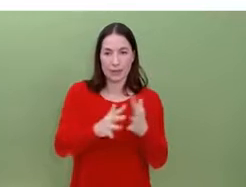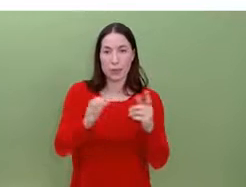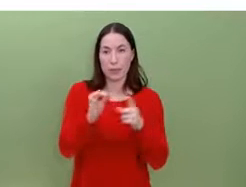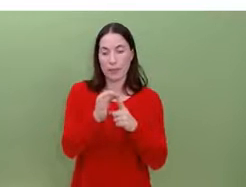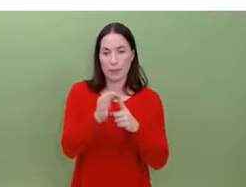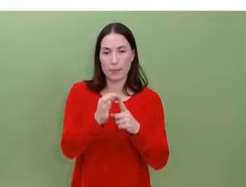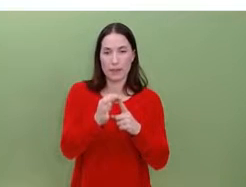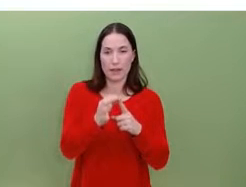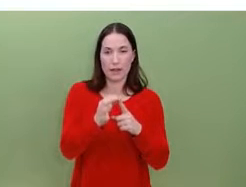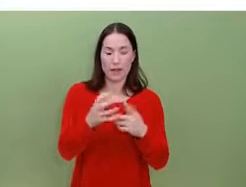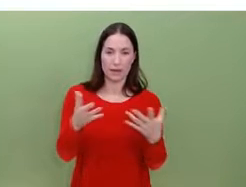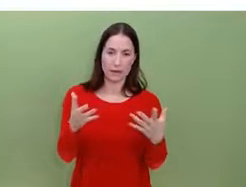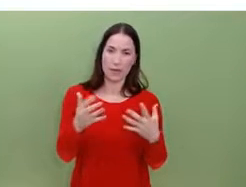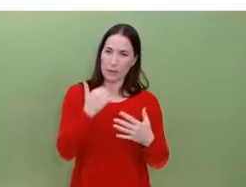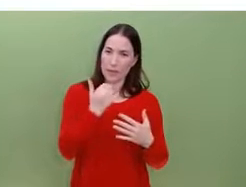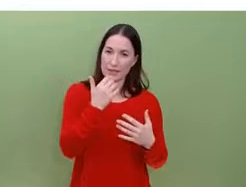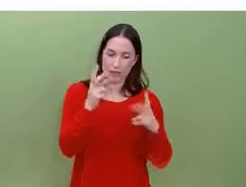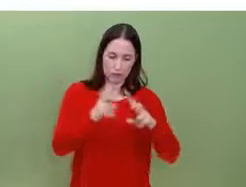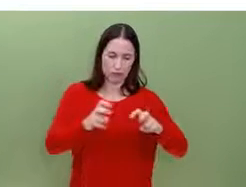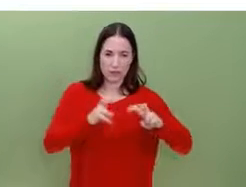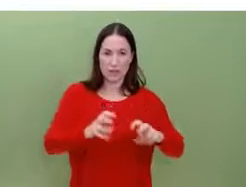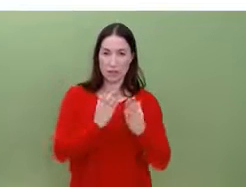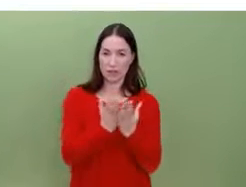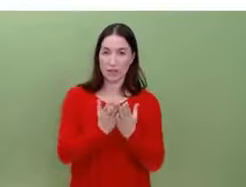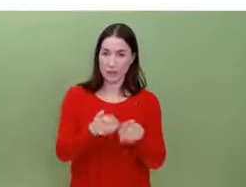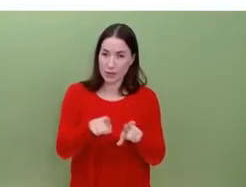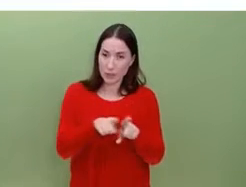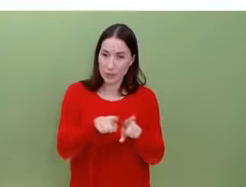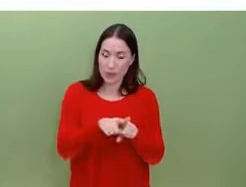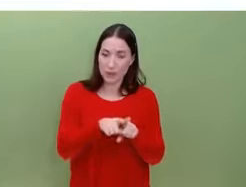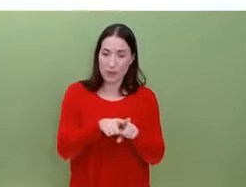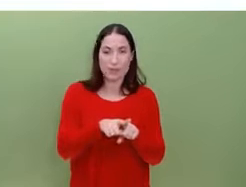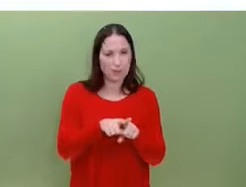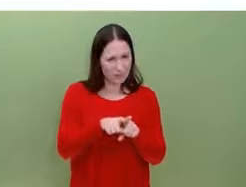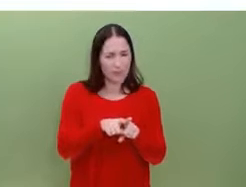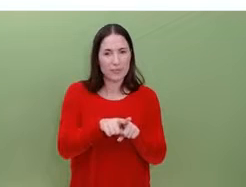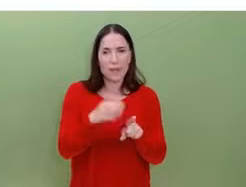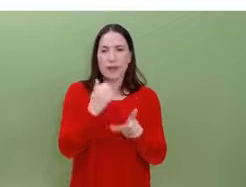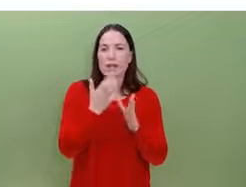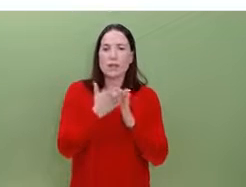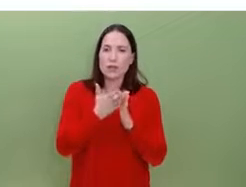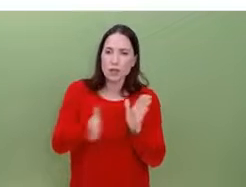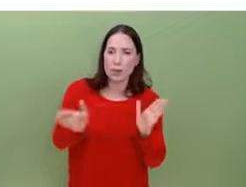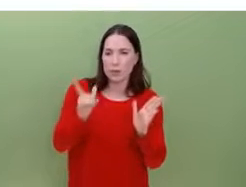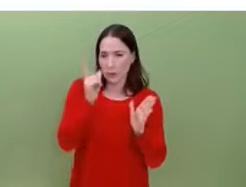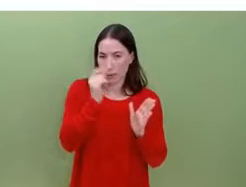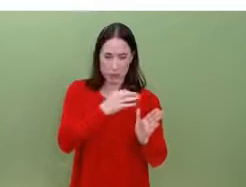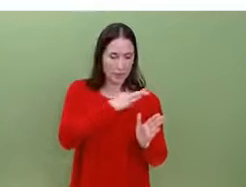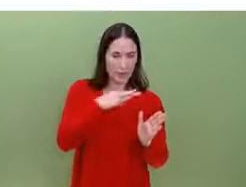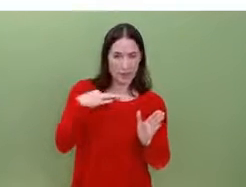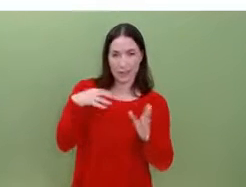an enormous research study as well. So there really is scope. She's working both clinically and in a research role.